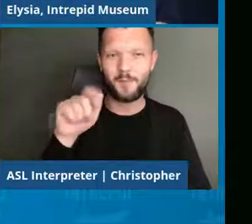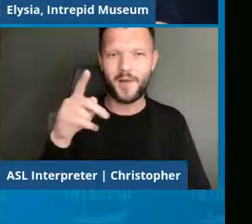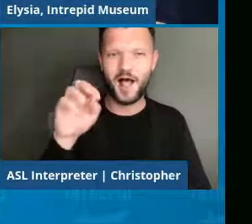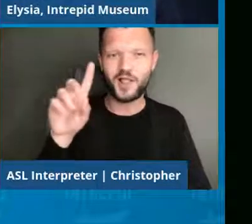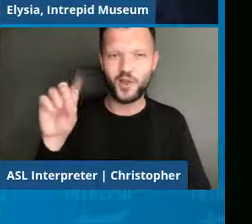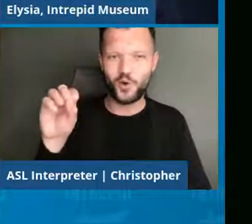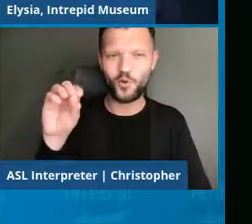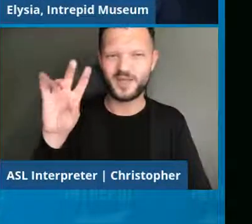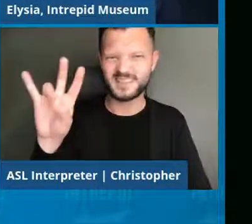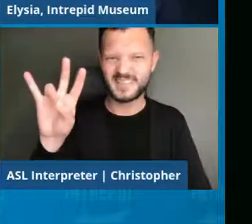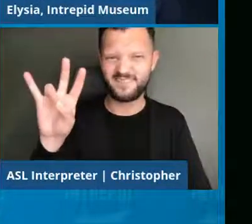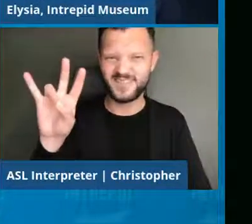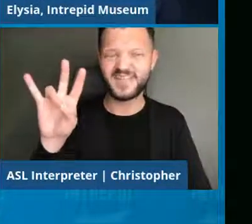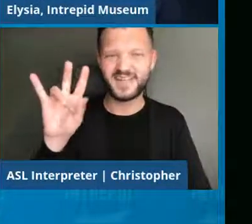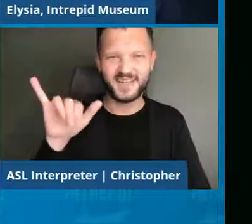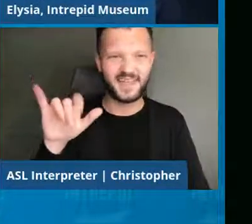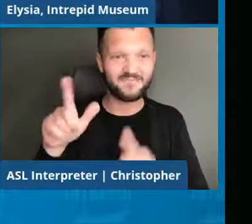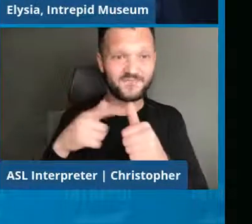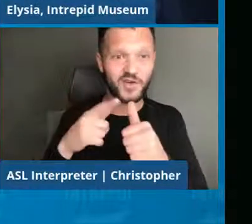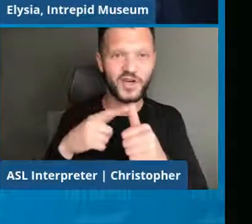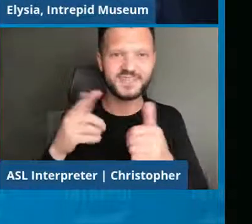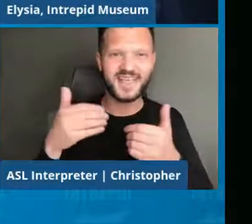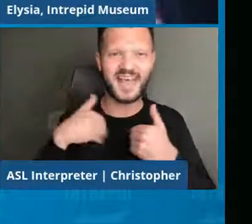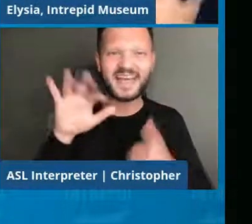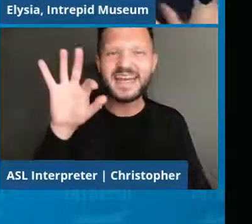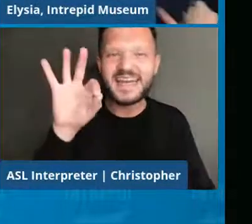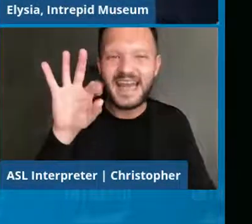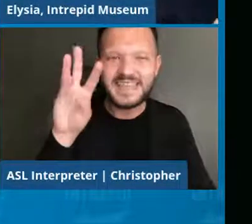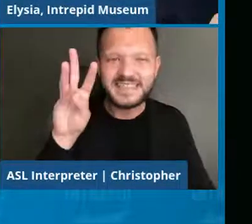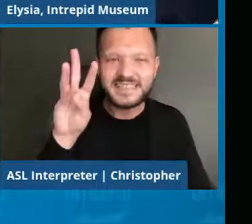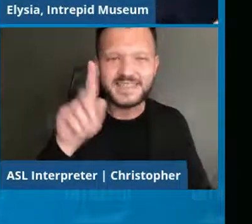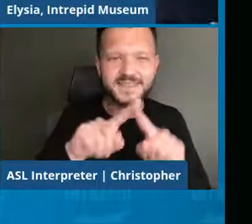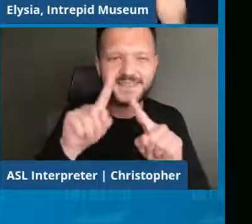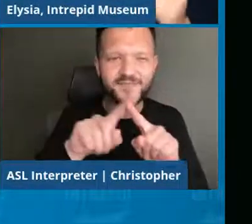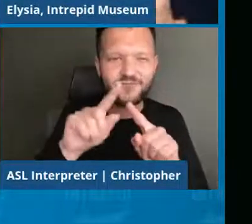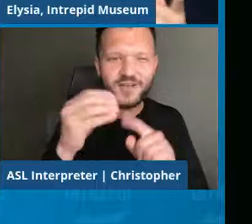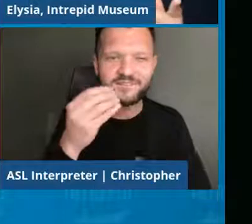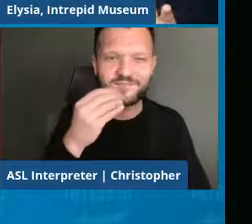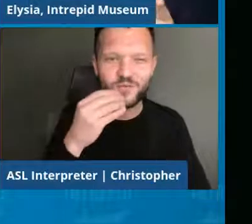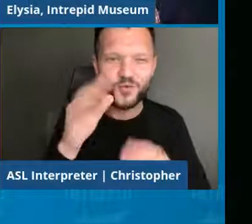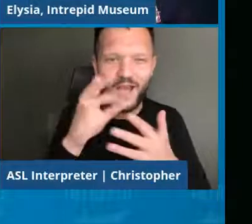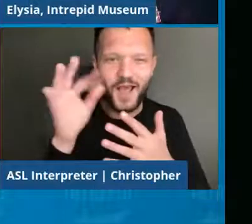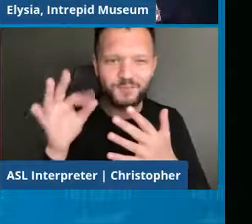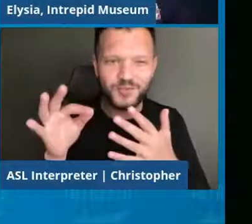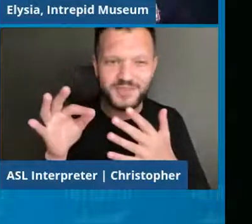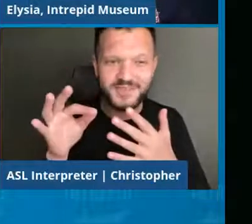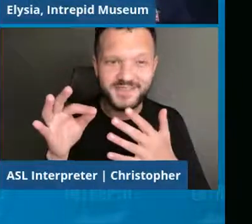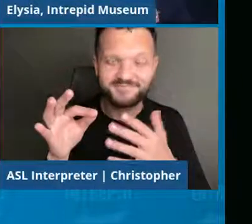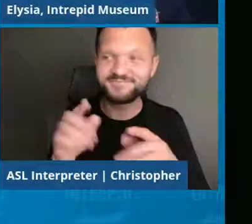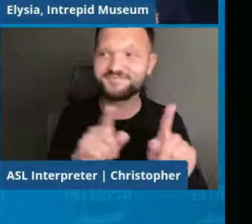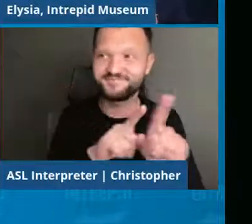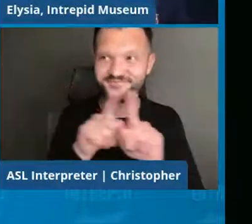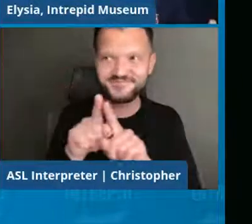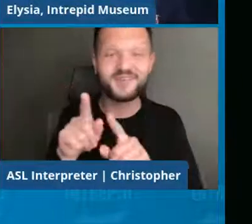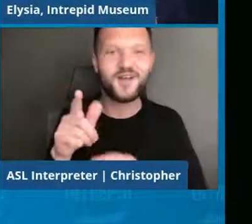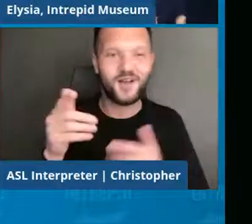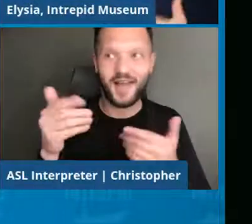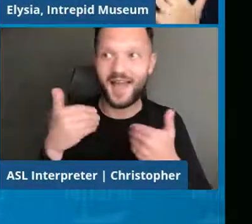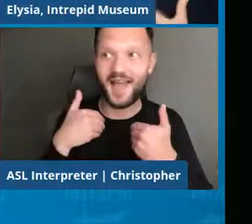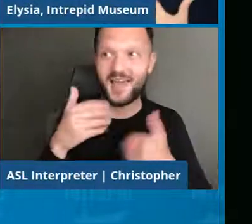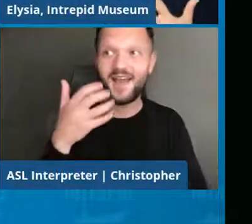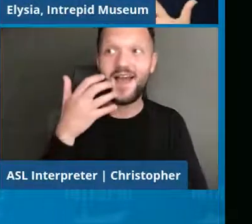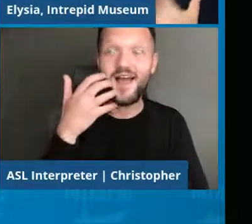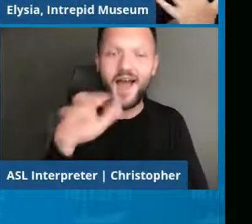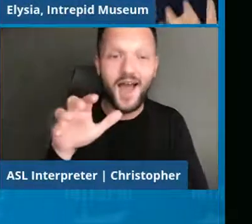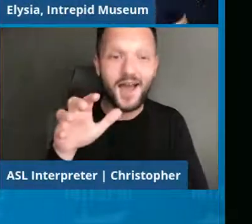available. Apollo astronauts were also the first to have hot water and cleaner this time too, which made the